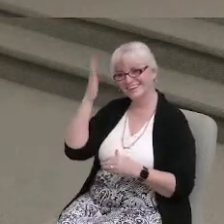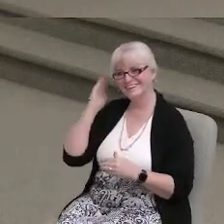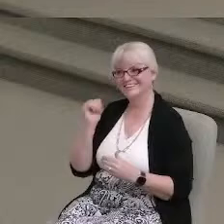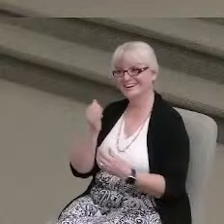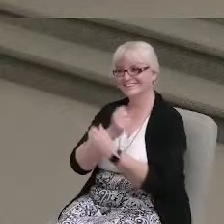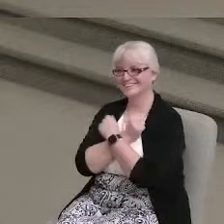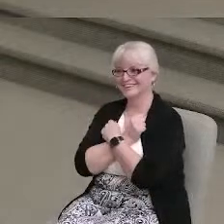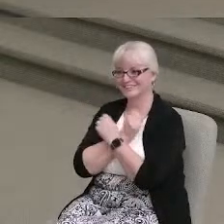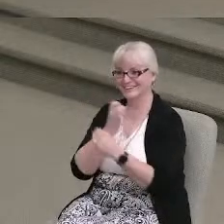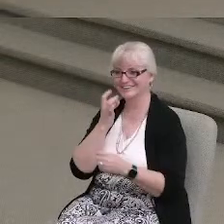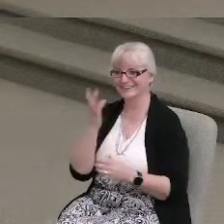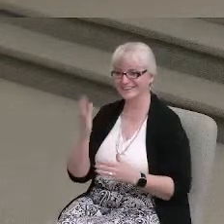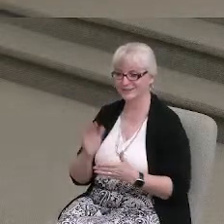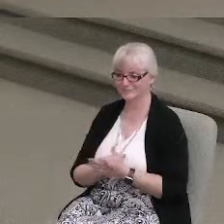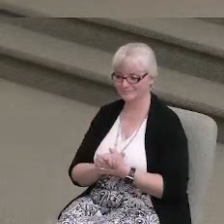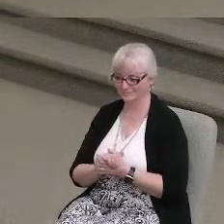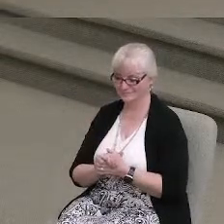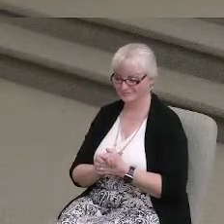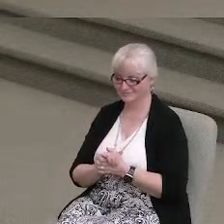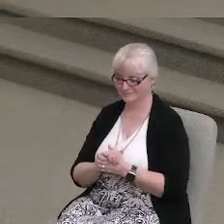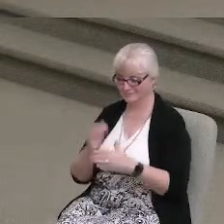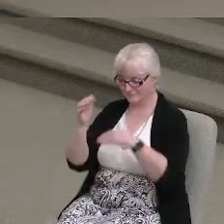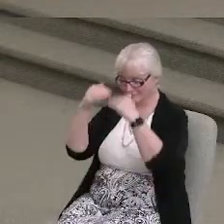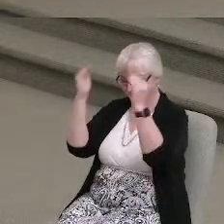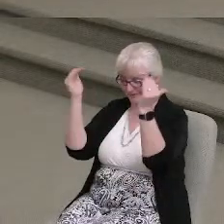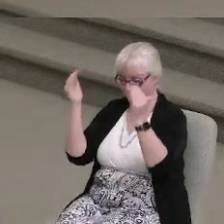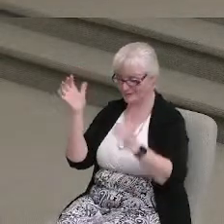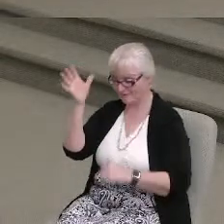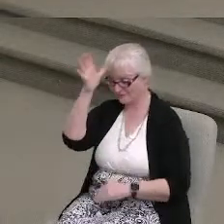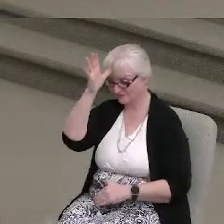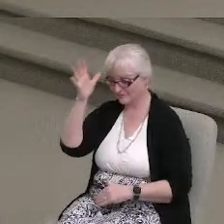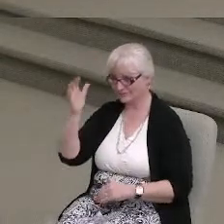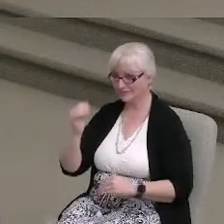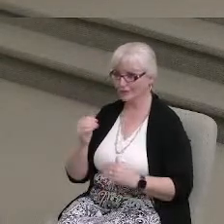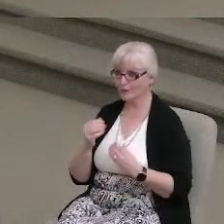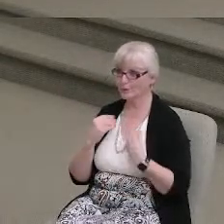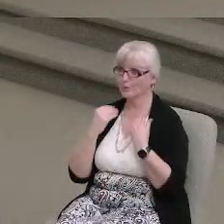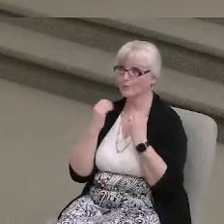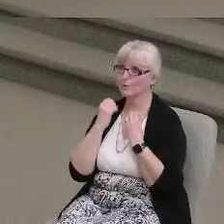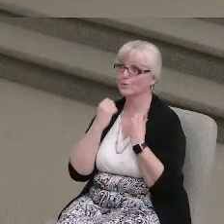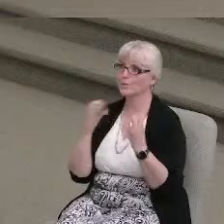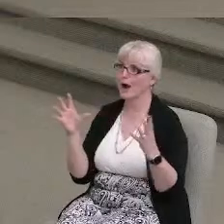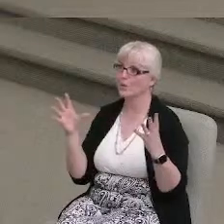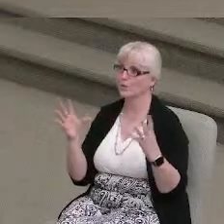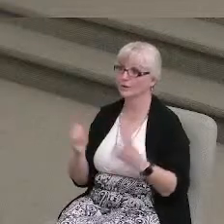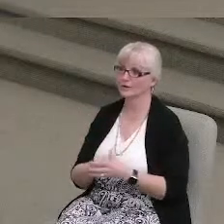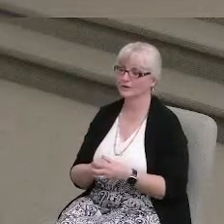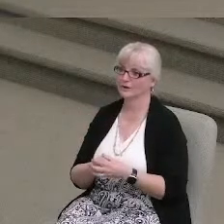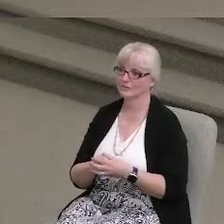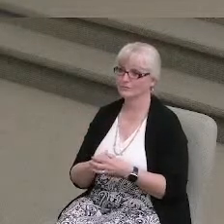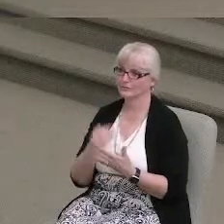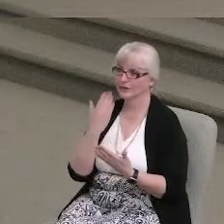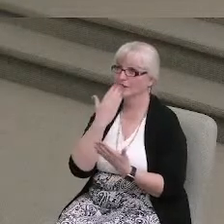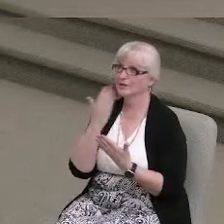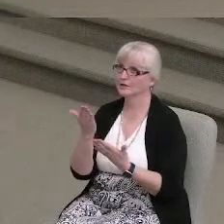me. Heavenly Father, oh my goodness, thank you for